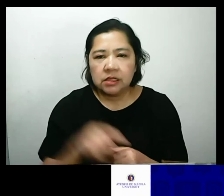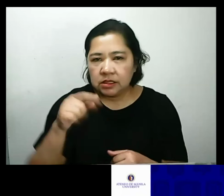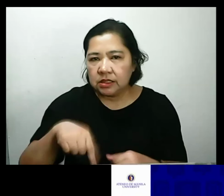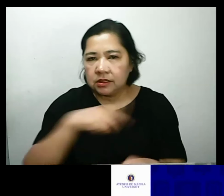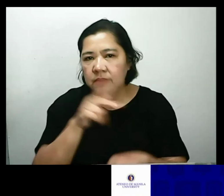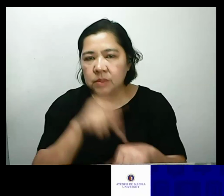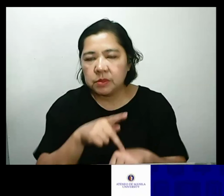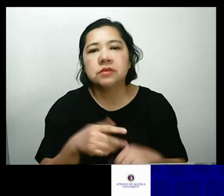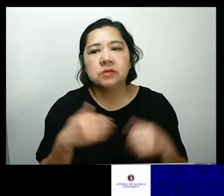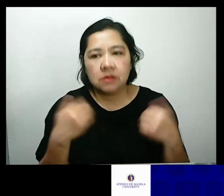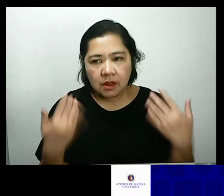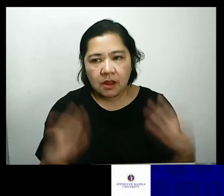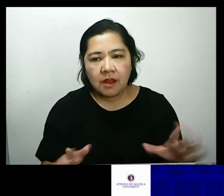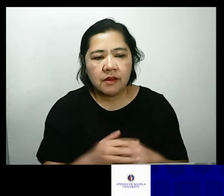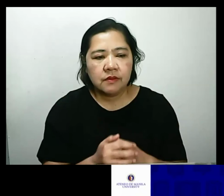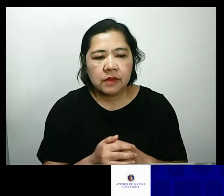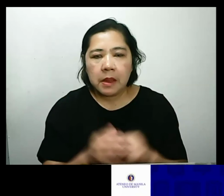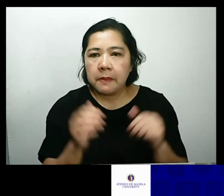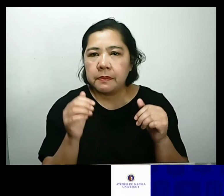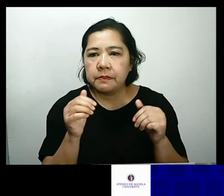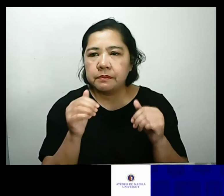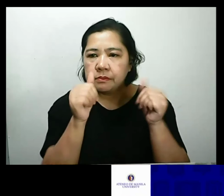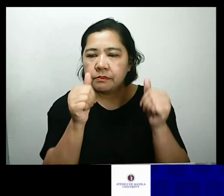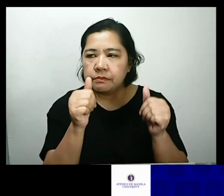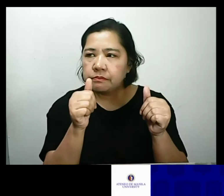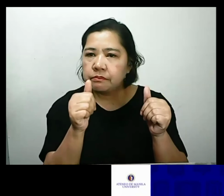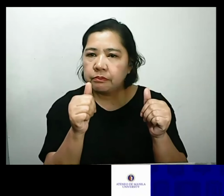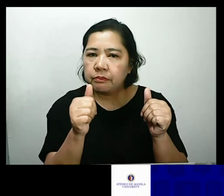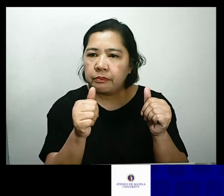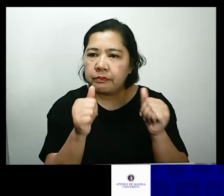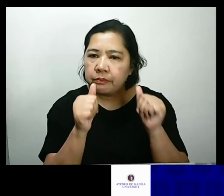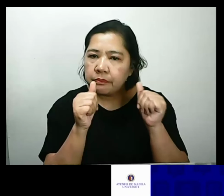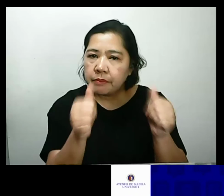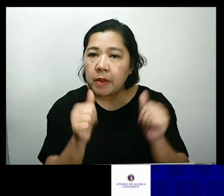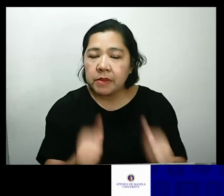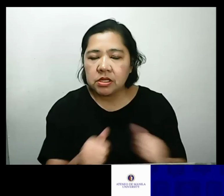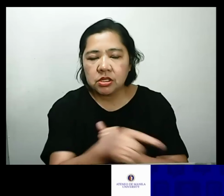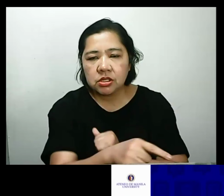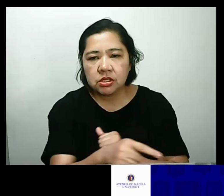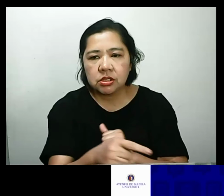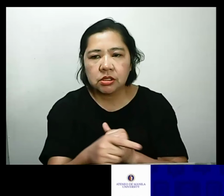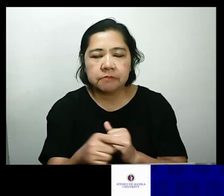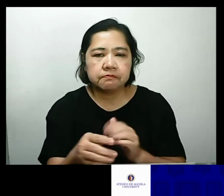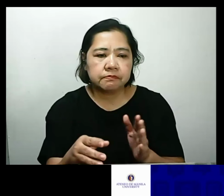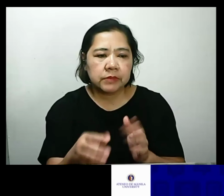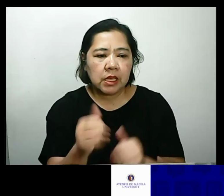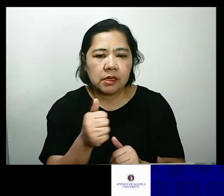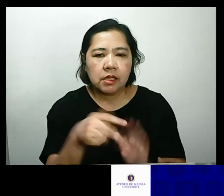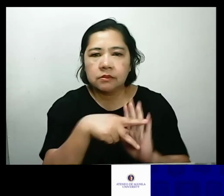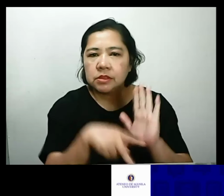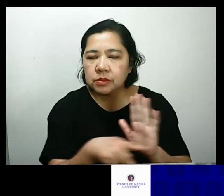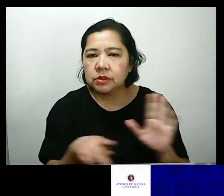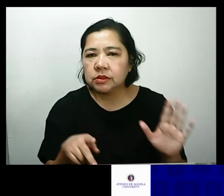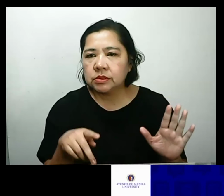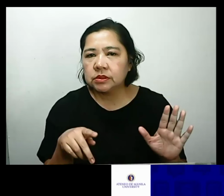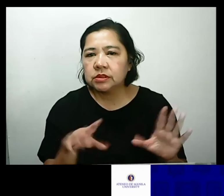published 10 principles for a just energy transition and how it should be, how it should happen in the